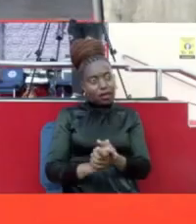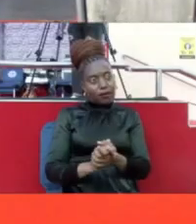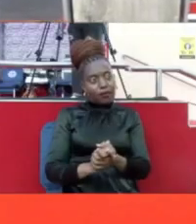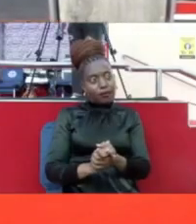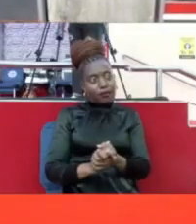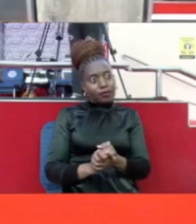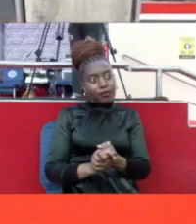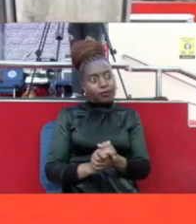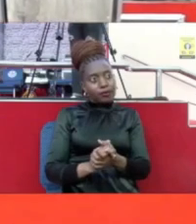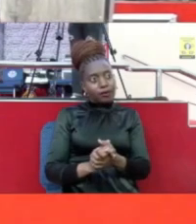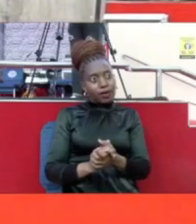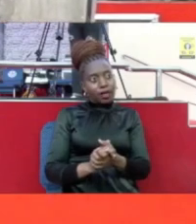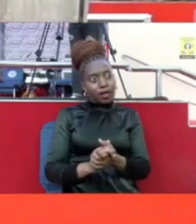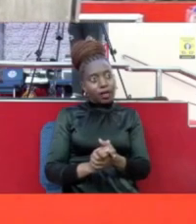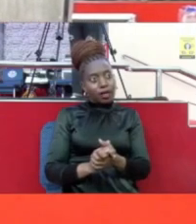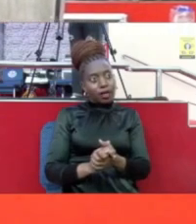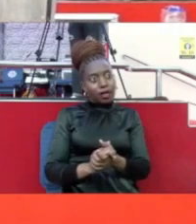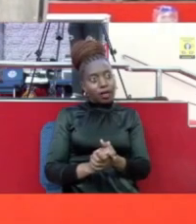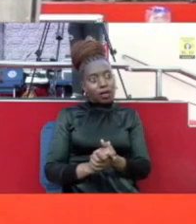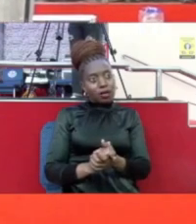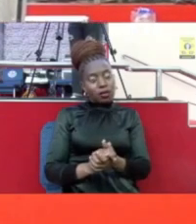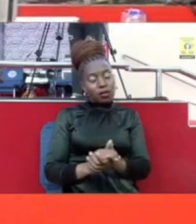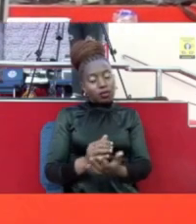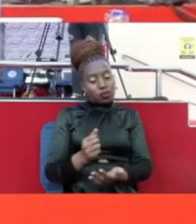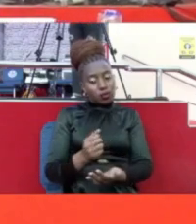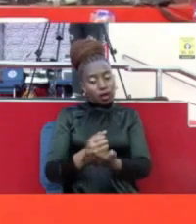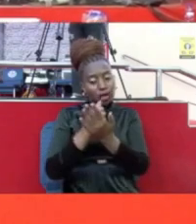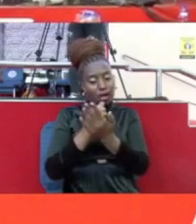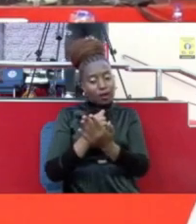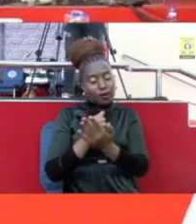to keep our neighbors out of hell. I